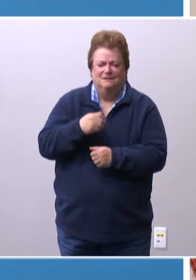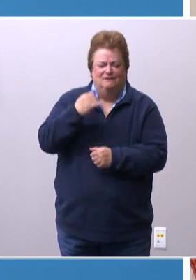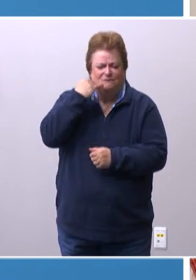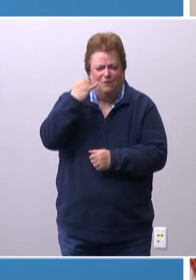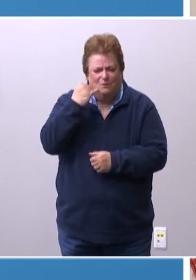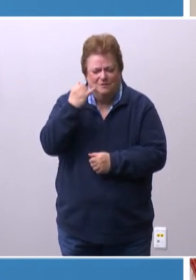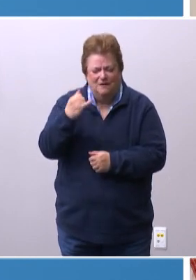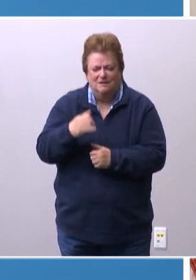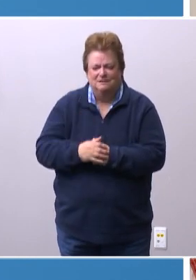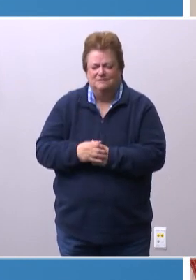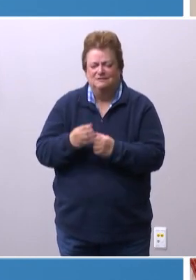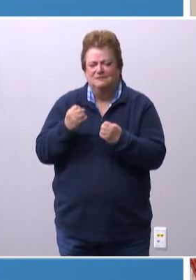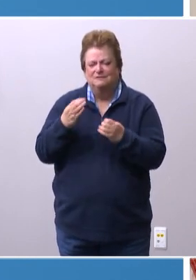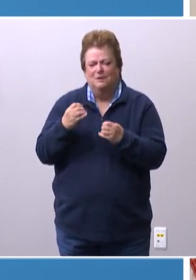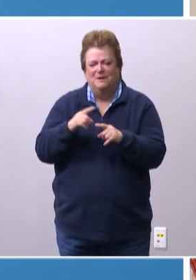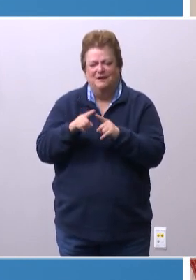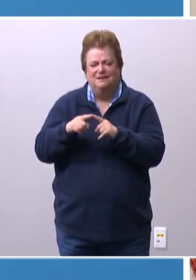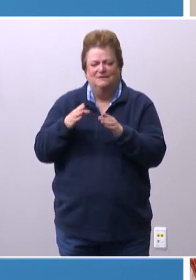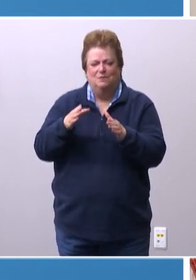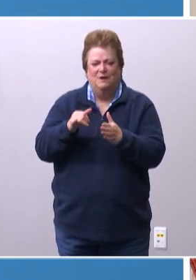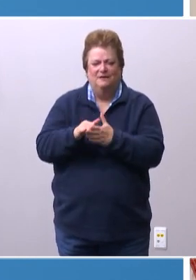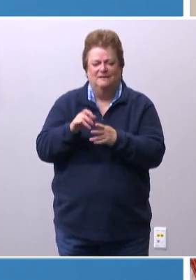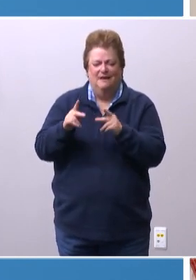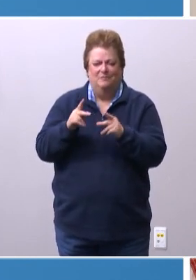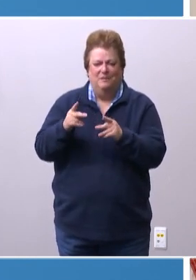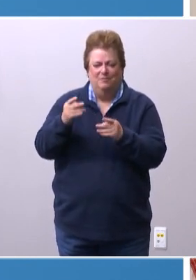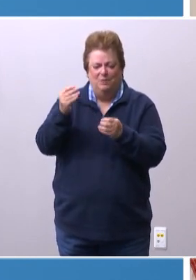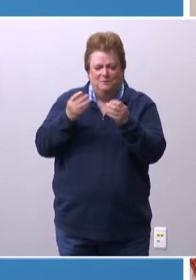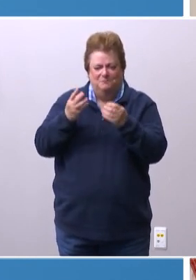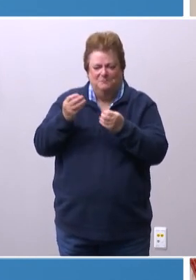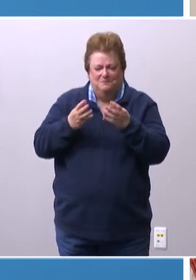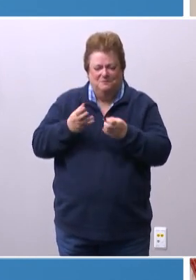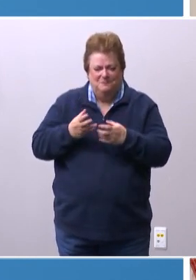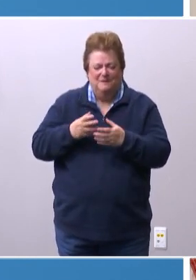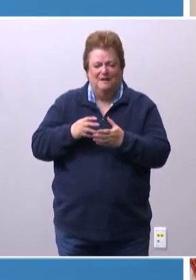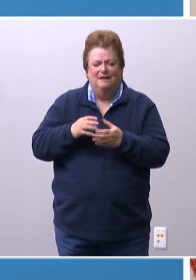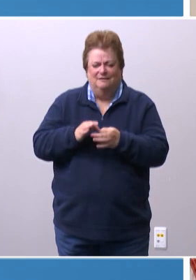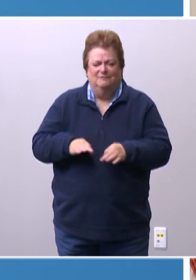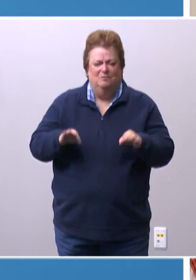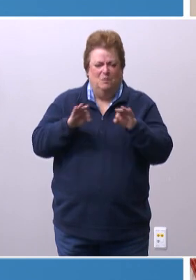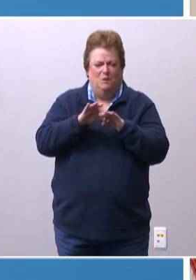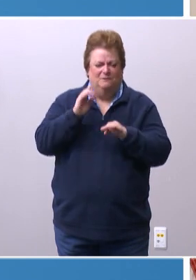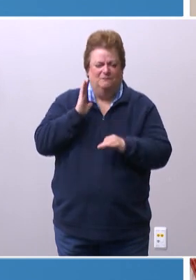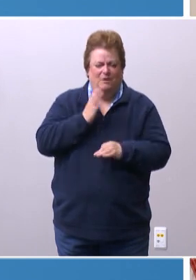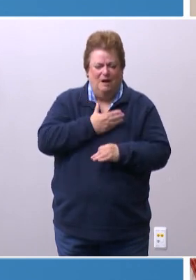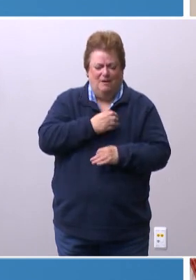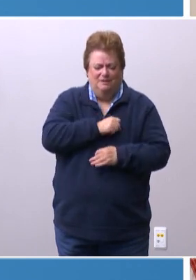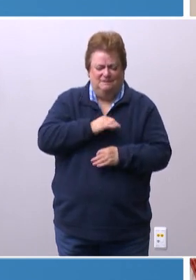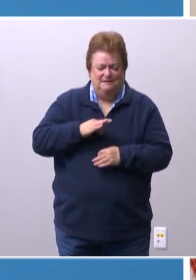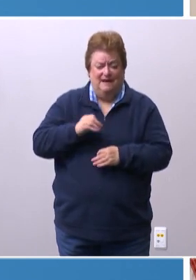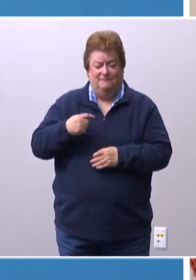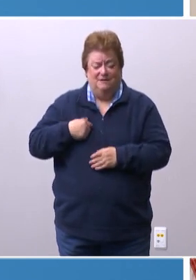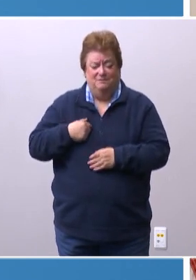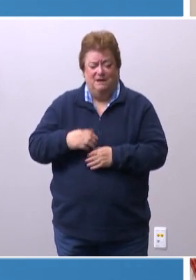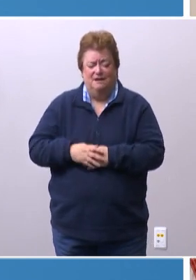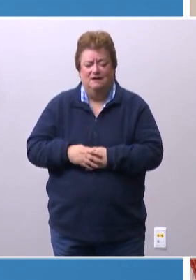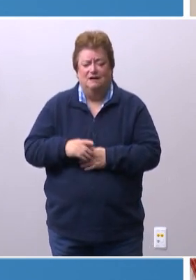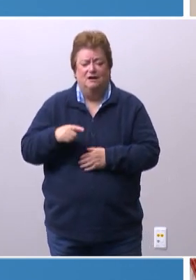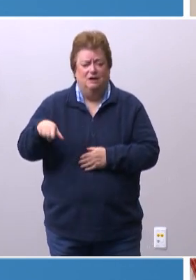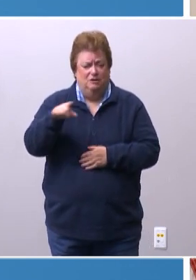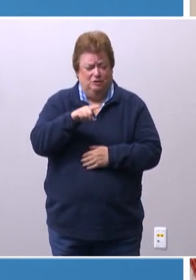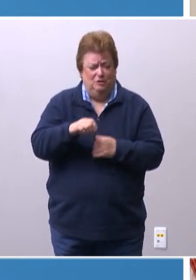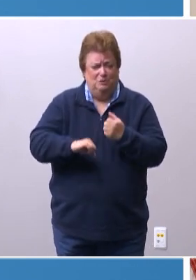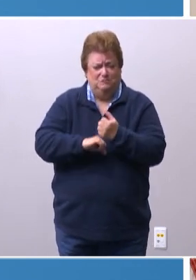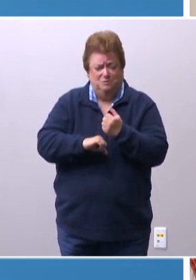ways, which means so much to our staff and to me. Another way of course, that you have supported